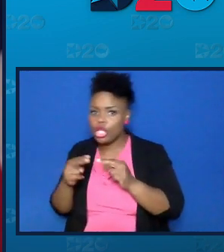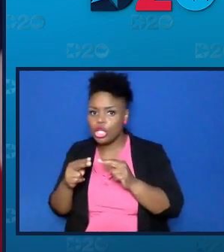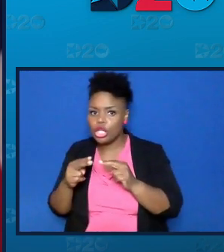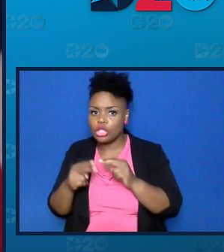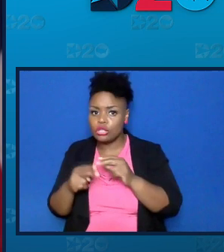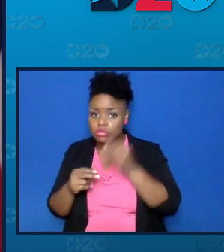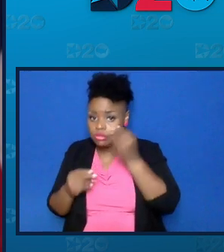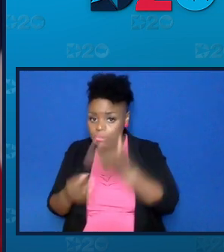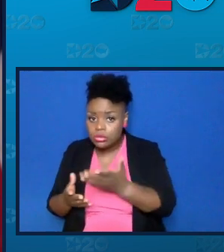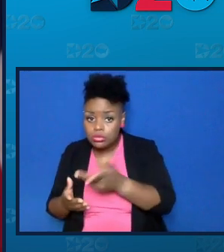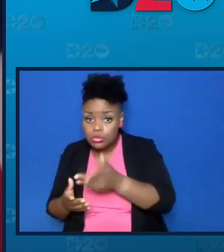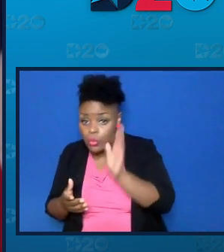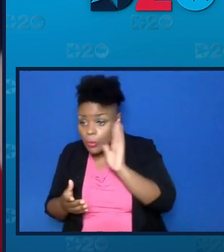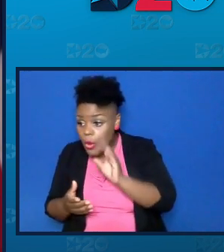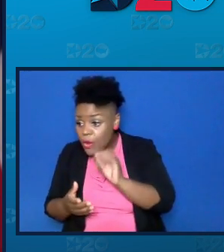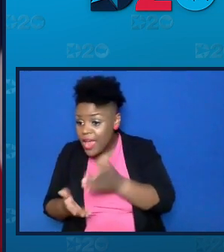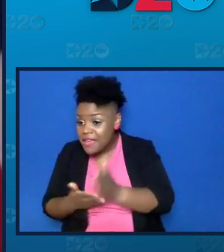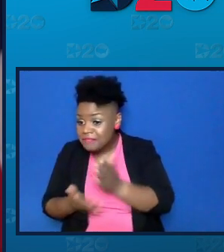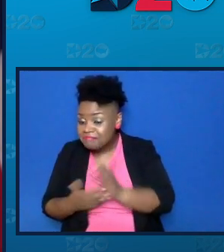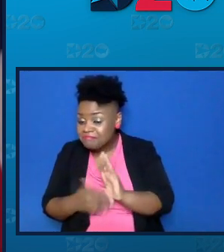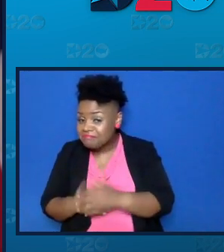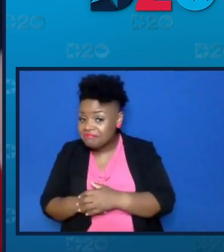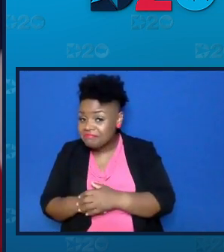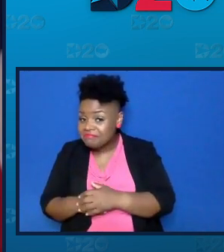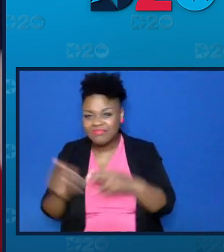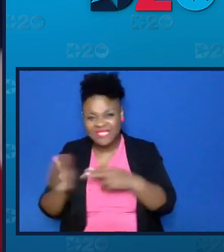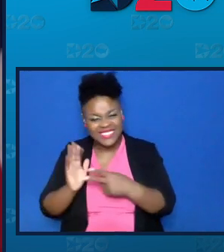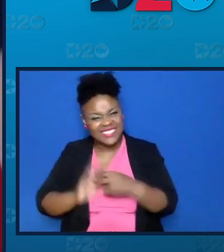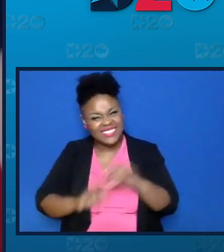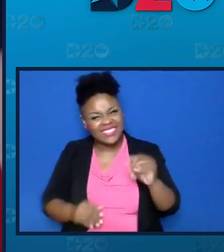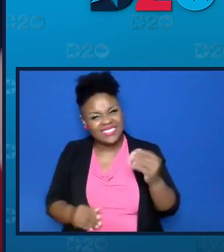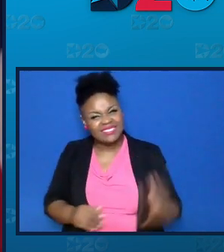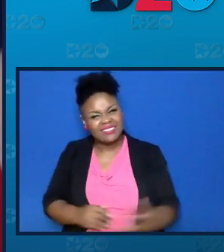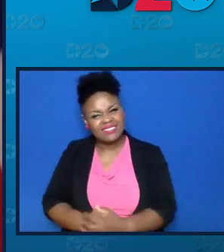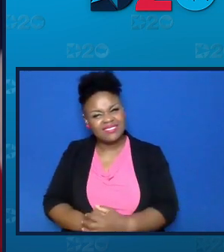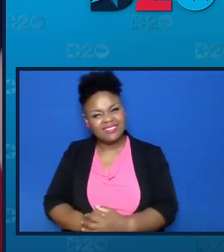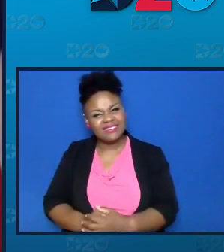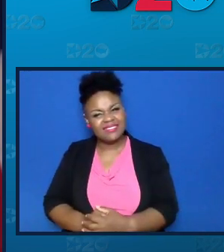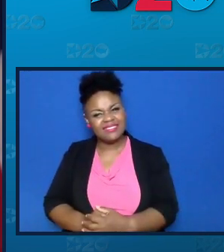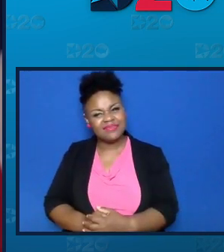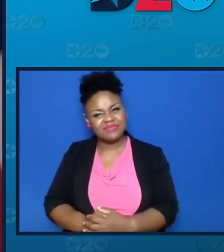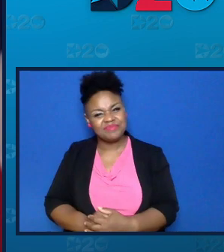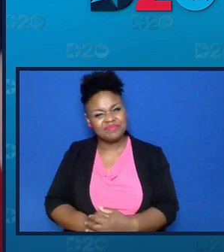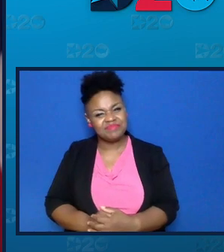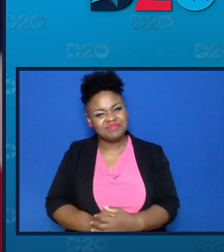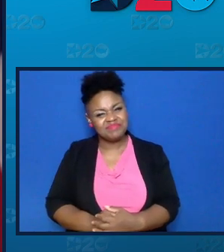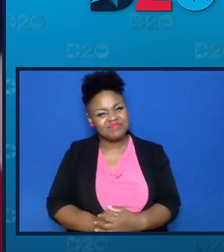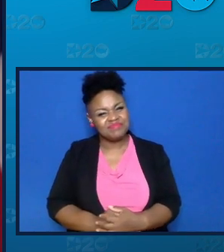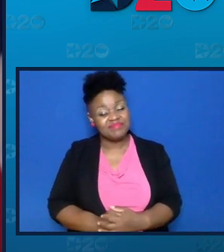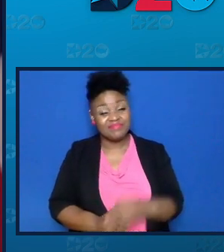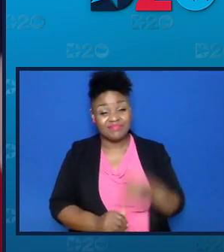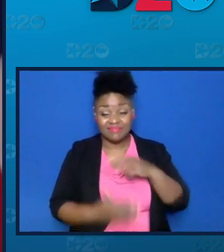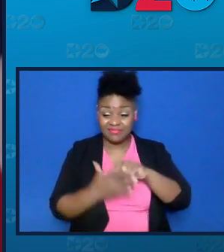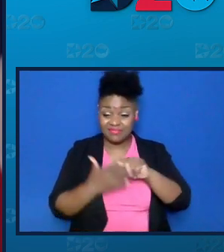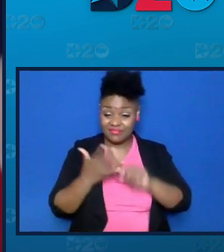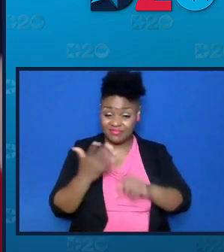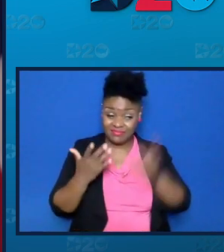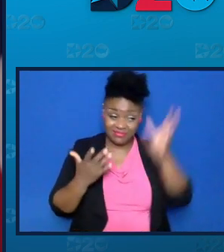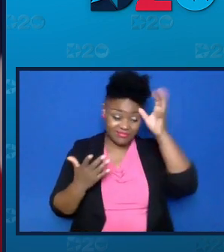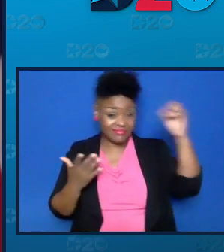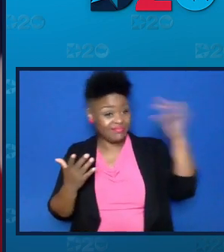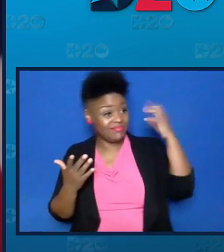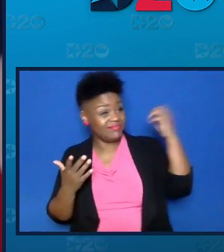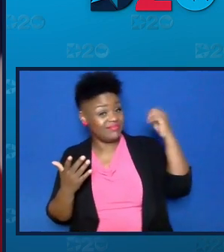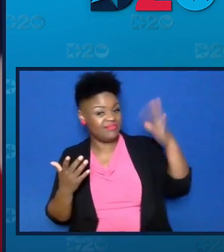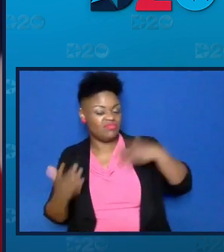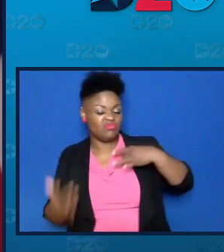okay, and mean it. I've never forgotten those lessons. That's why my economic plan